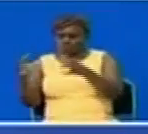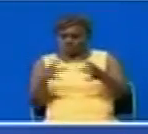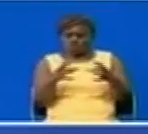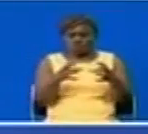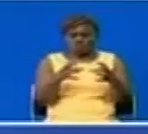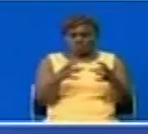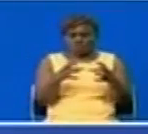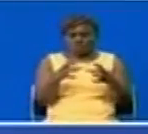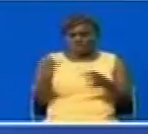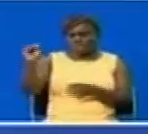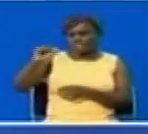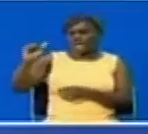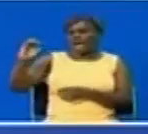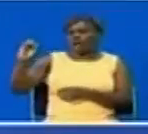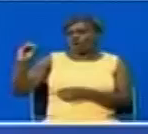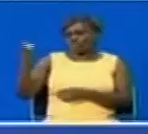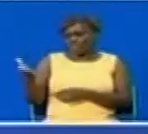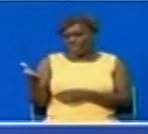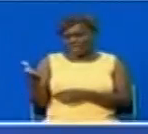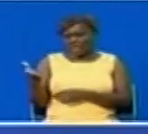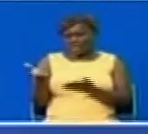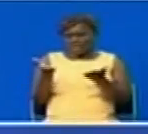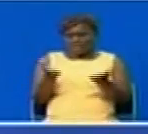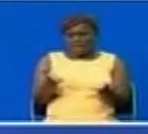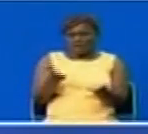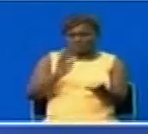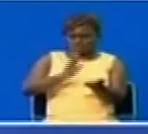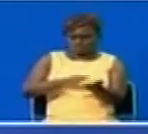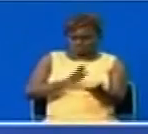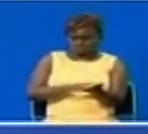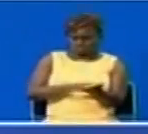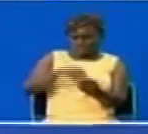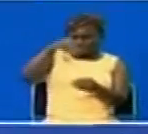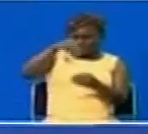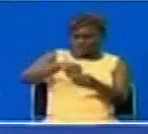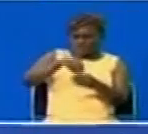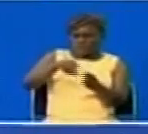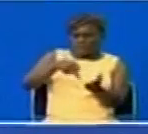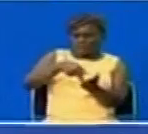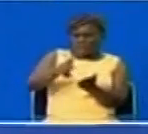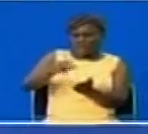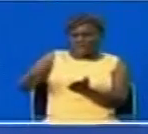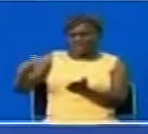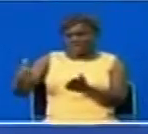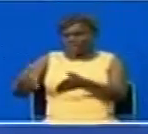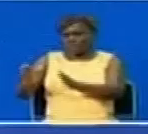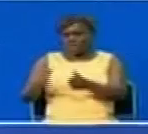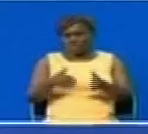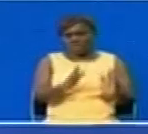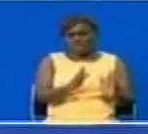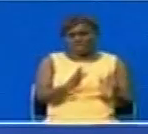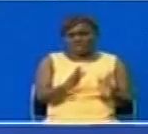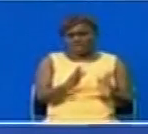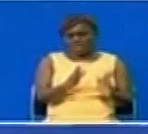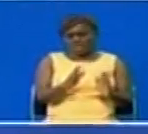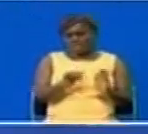of the circles actually had their money there. KDIC is now suggesting that outstanding deposits be paid through other alternative payment channels